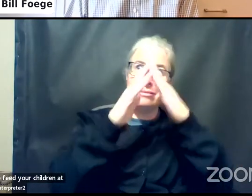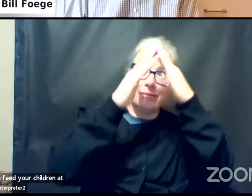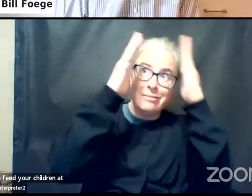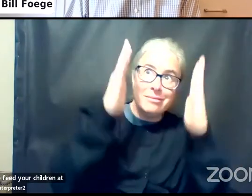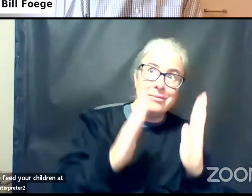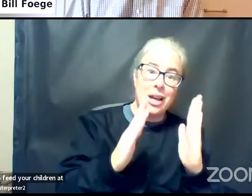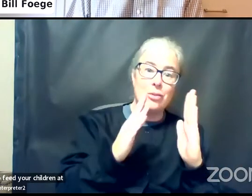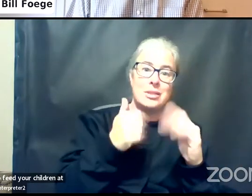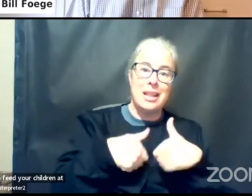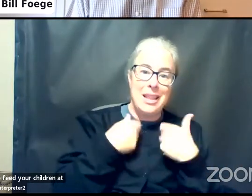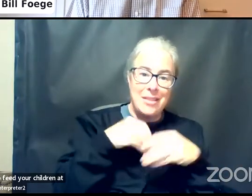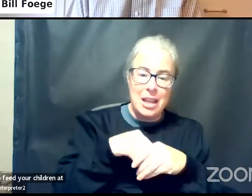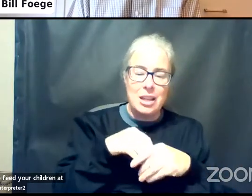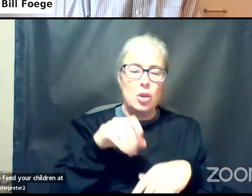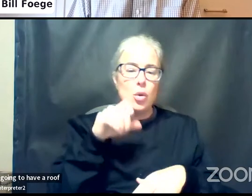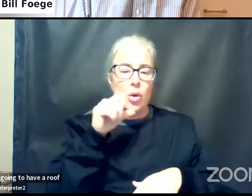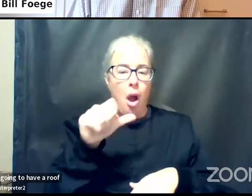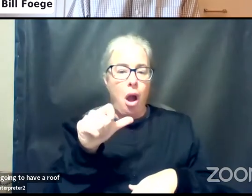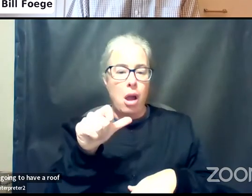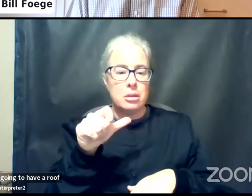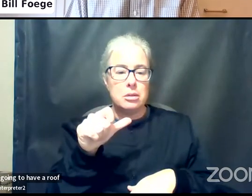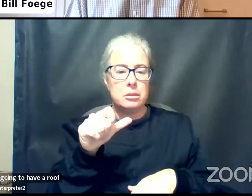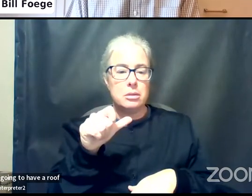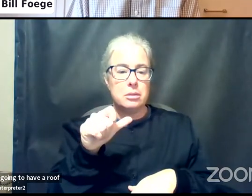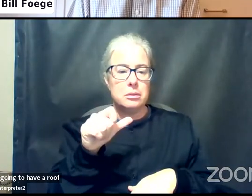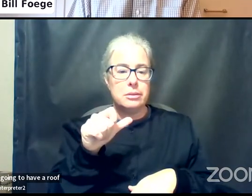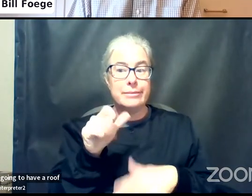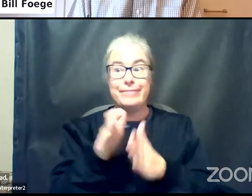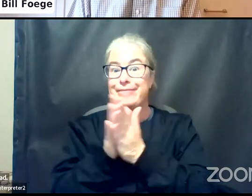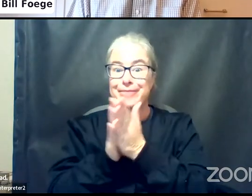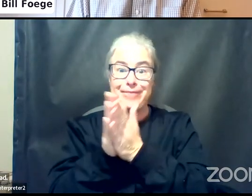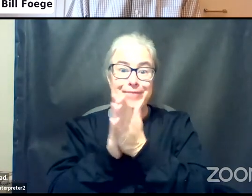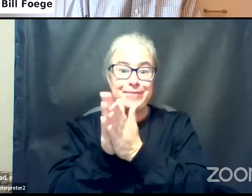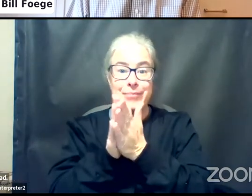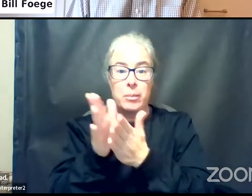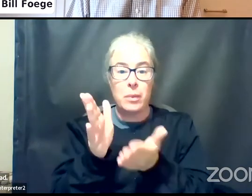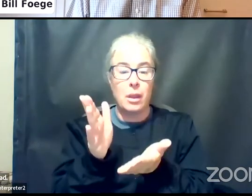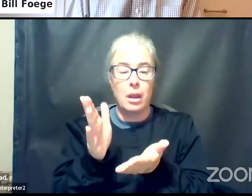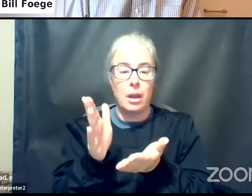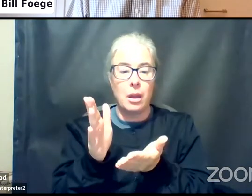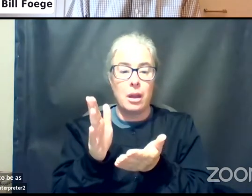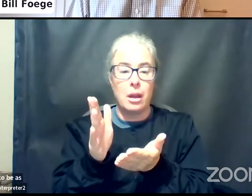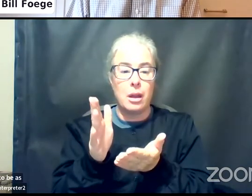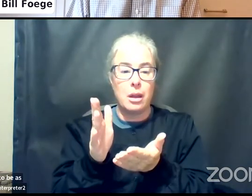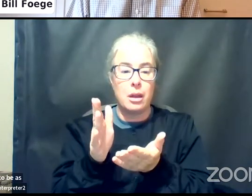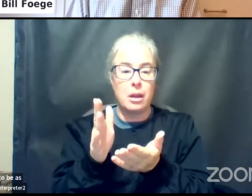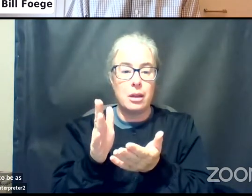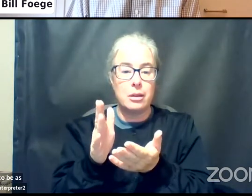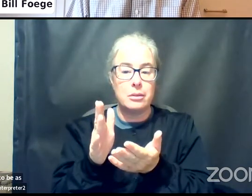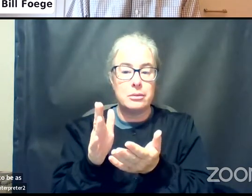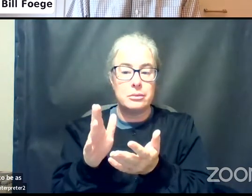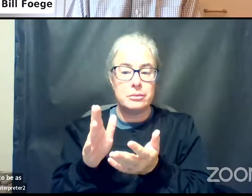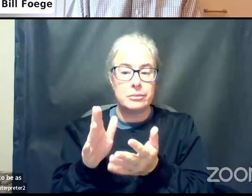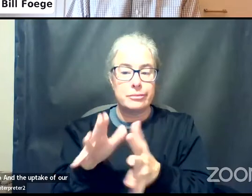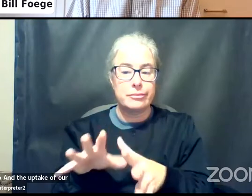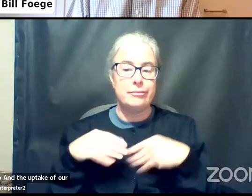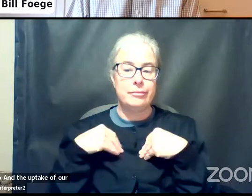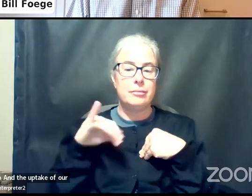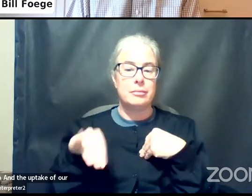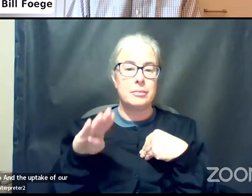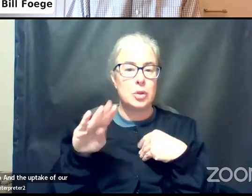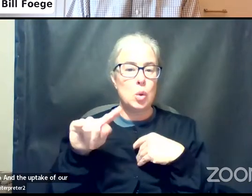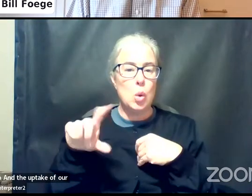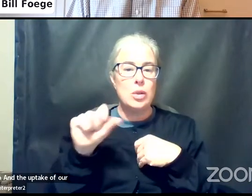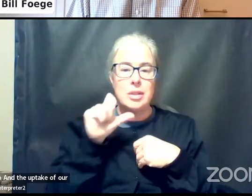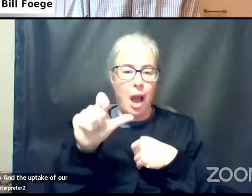head you're not going to be as eager to in the uptake of our biomedical tools will not be as